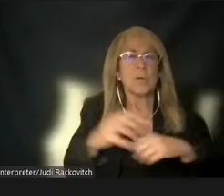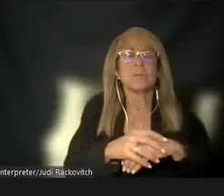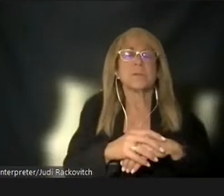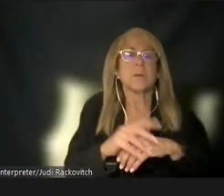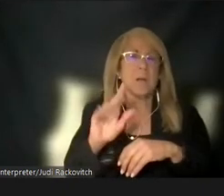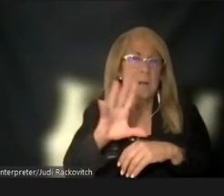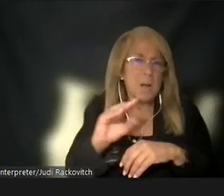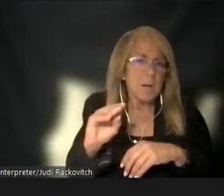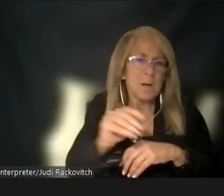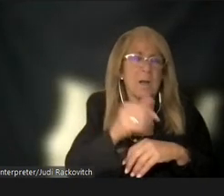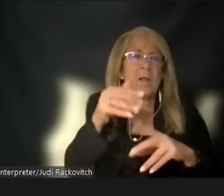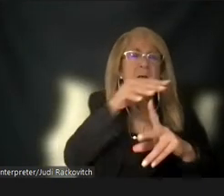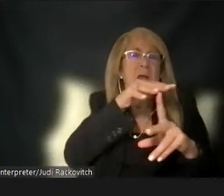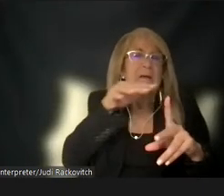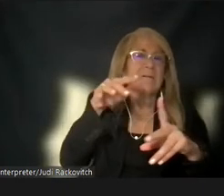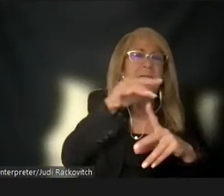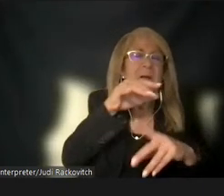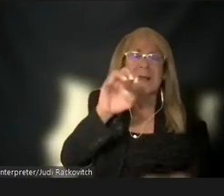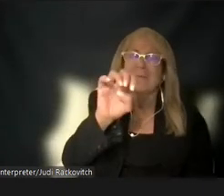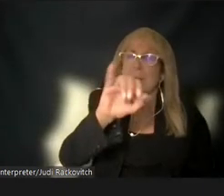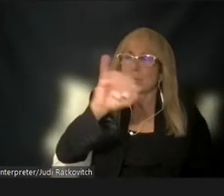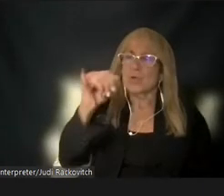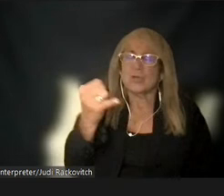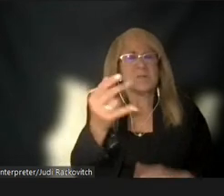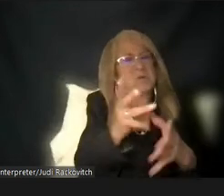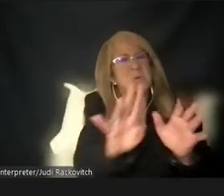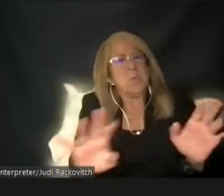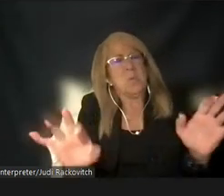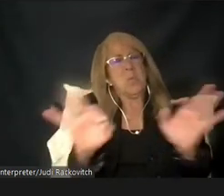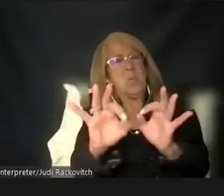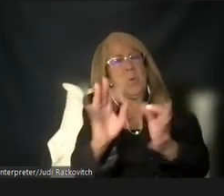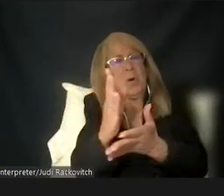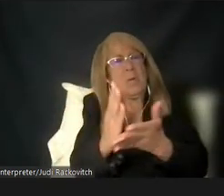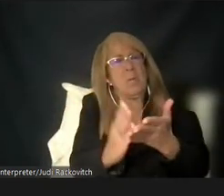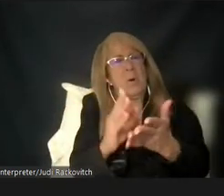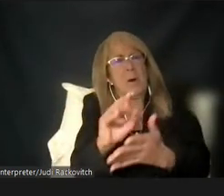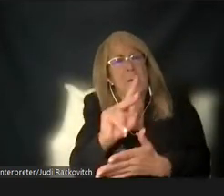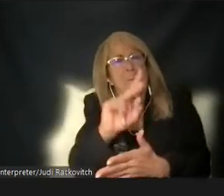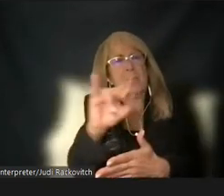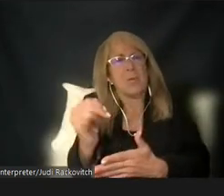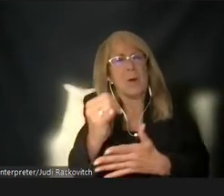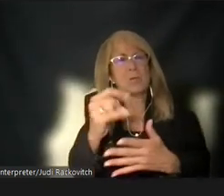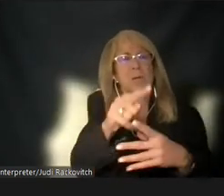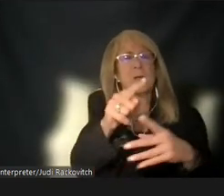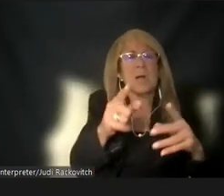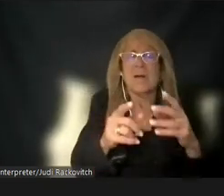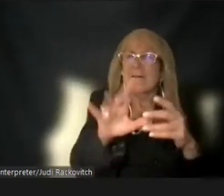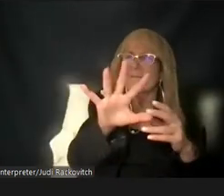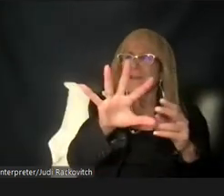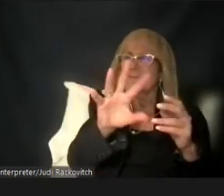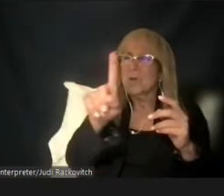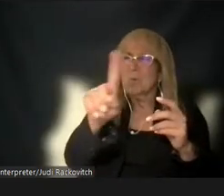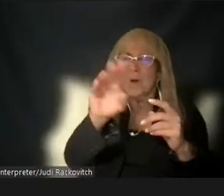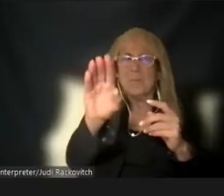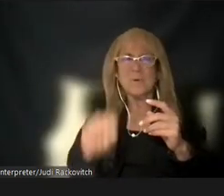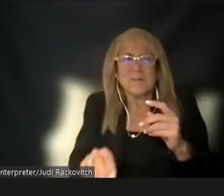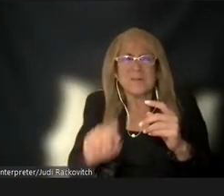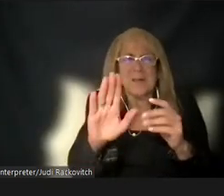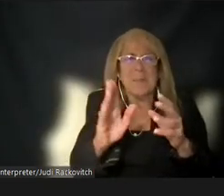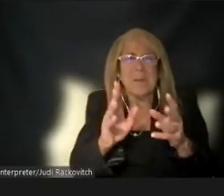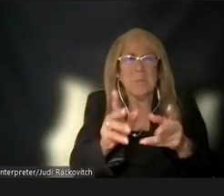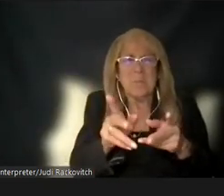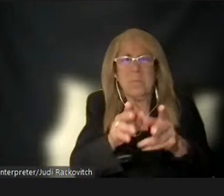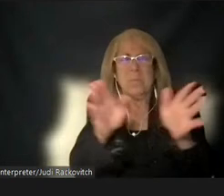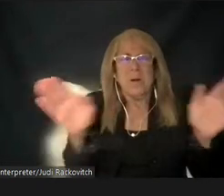Environmental justice is an important consideration for the project. Given that over 51% of the population within our study area lives in environmental